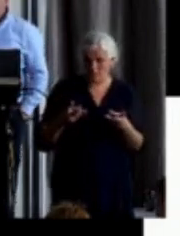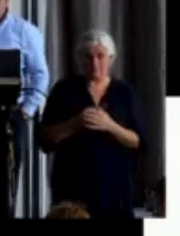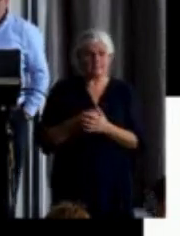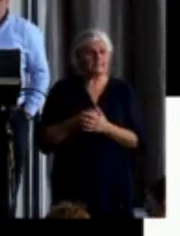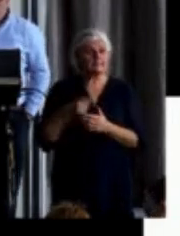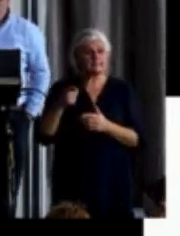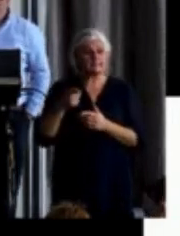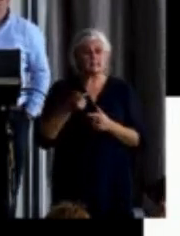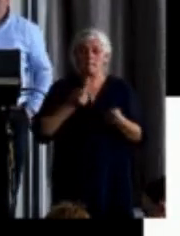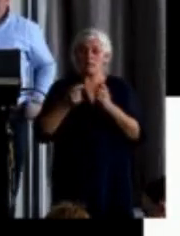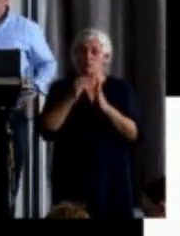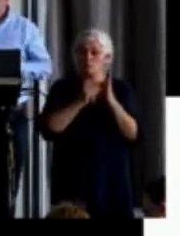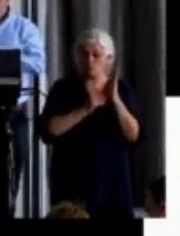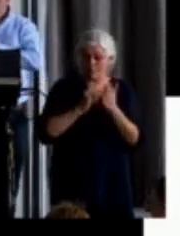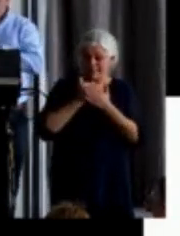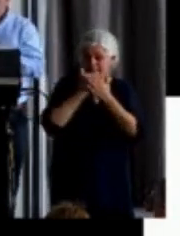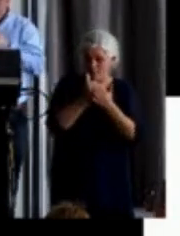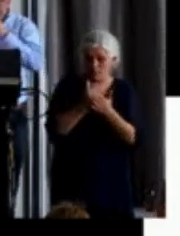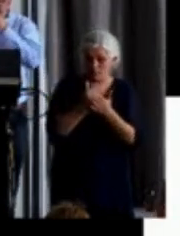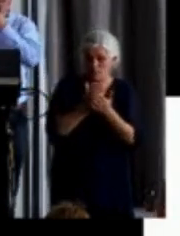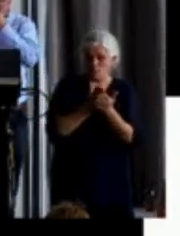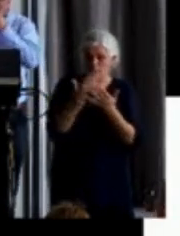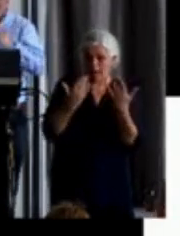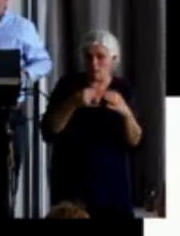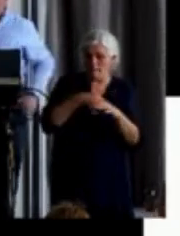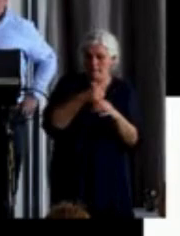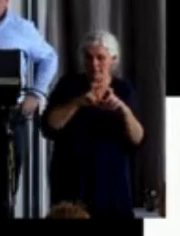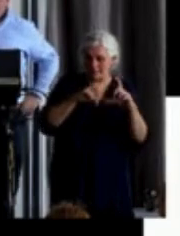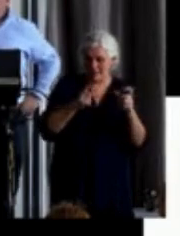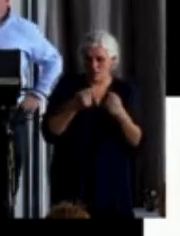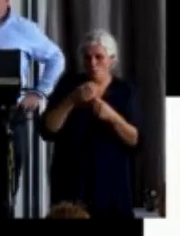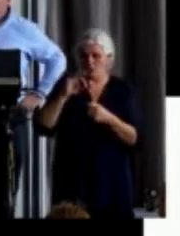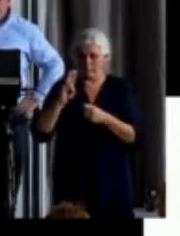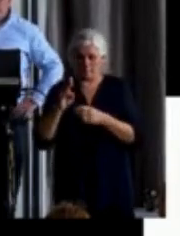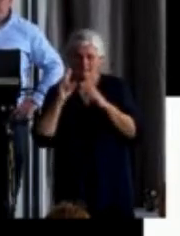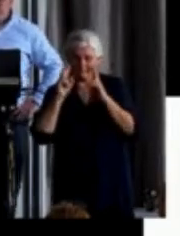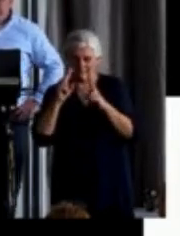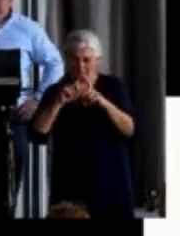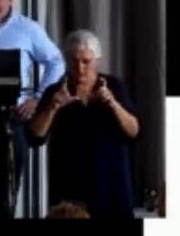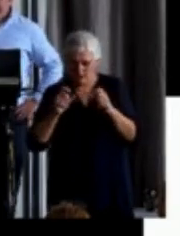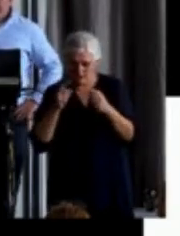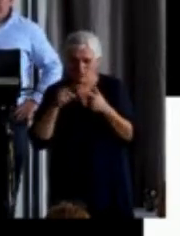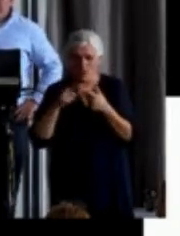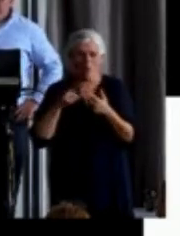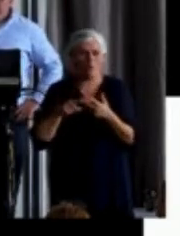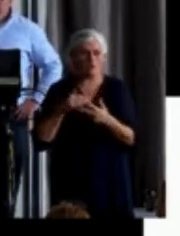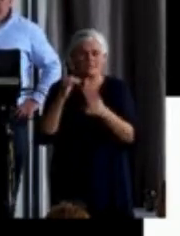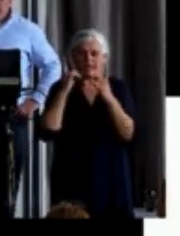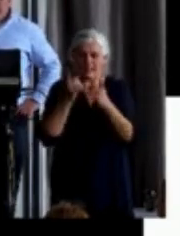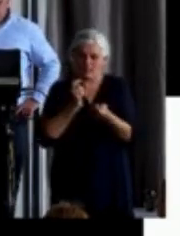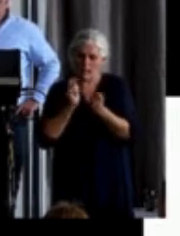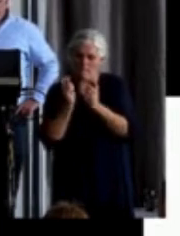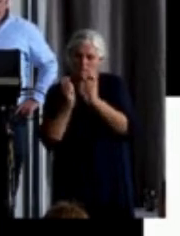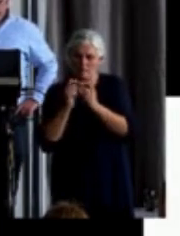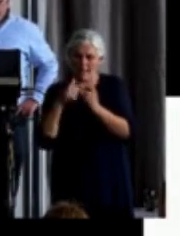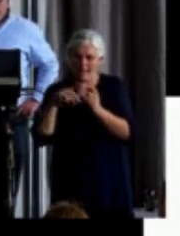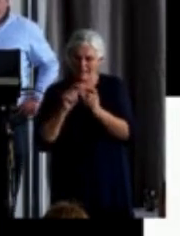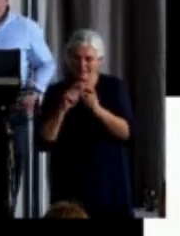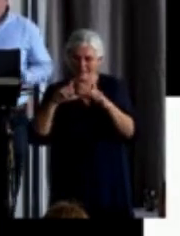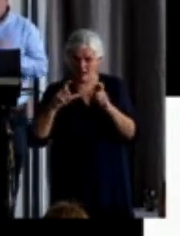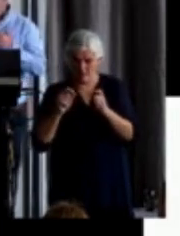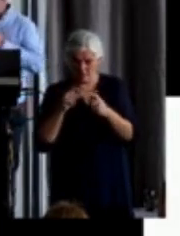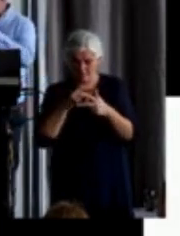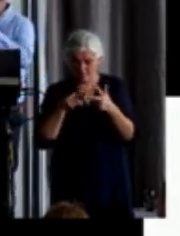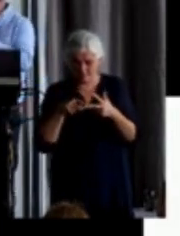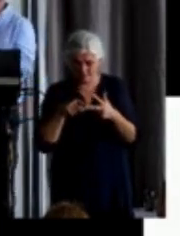Disease Management Programme is supports through the medical card, or GP visit card, or the Health Amendment Act card.